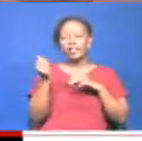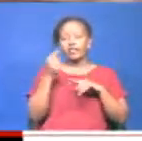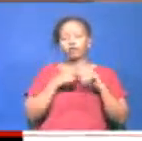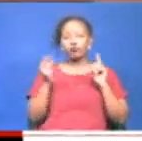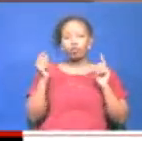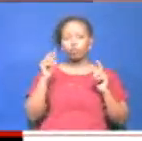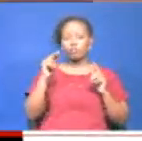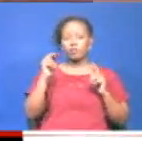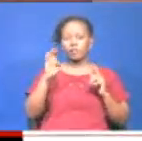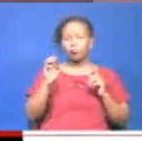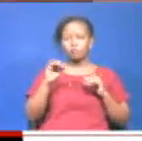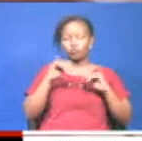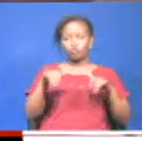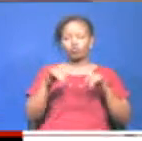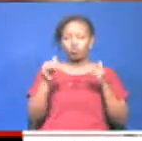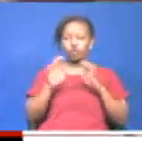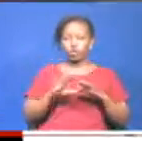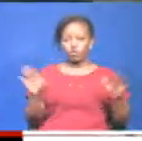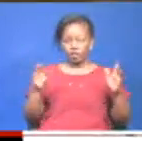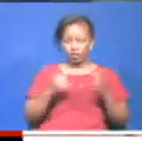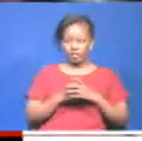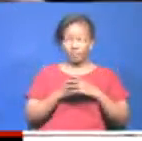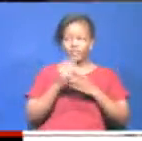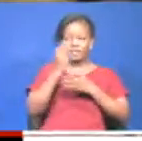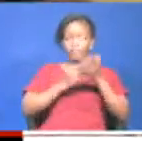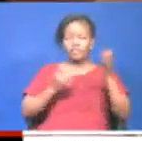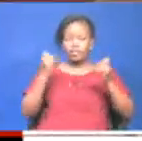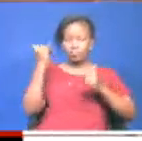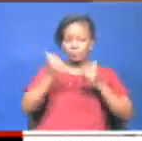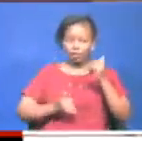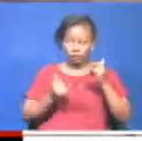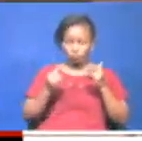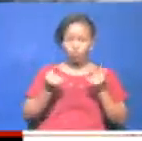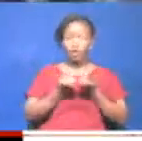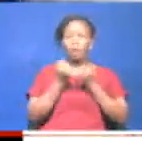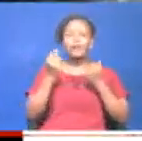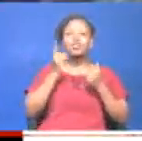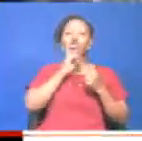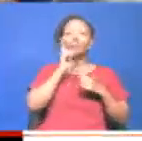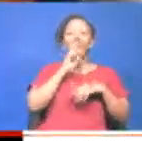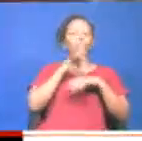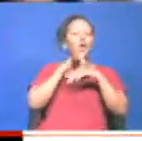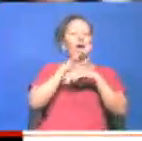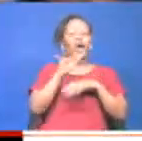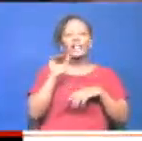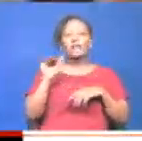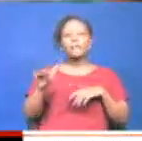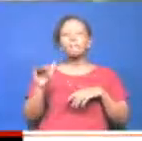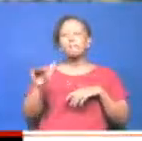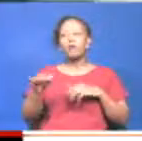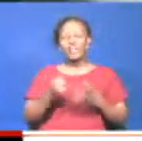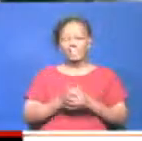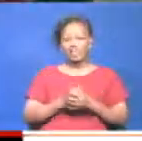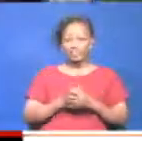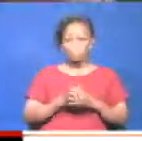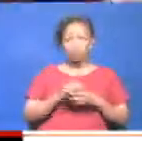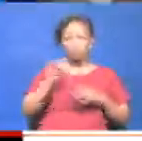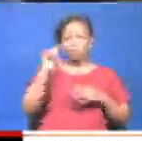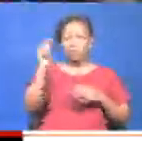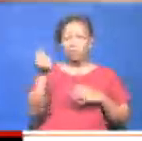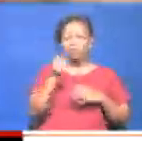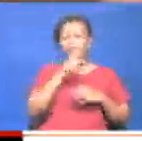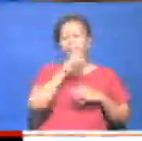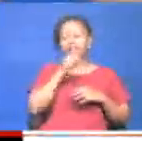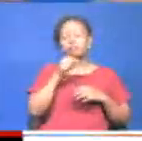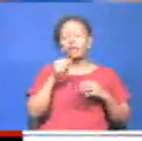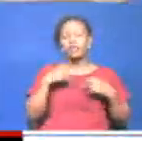Zealand. The semifinals and finals will be held tomorrow, early morning. Meanwhile, Kenya Samuel Gatimba finished outside